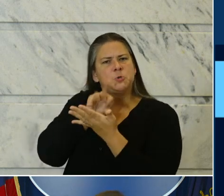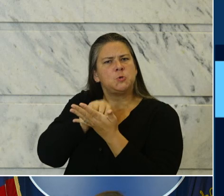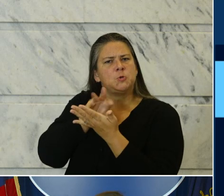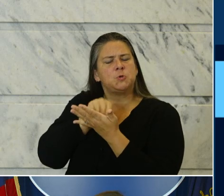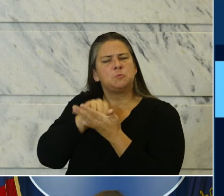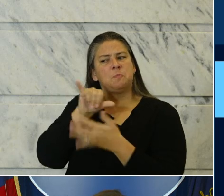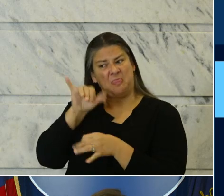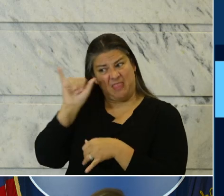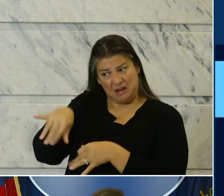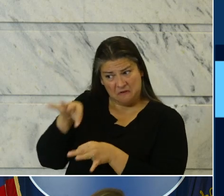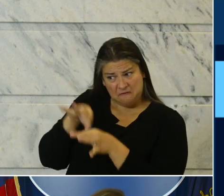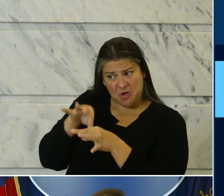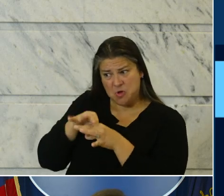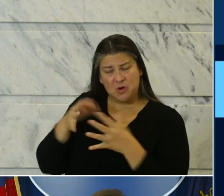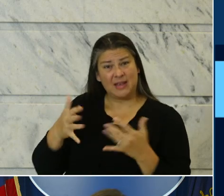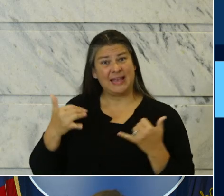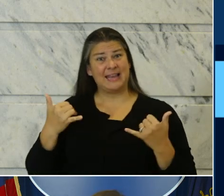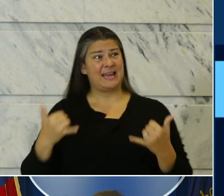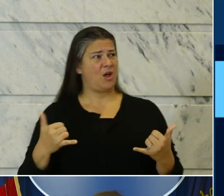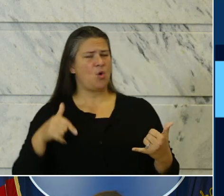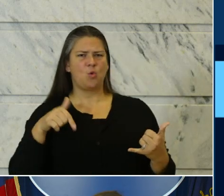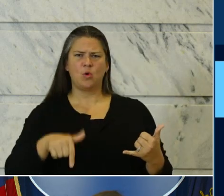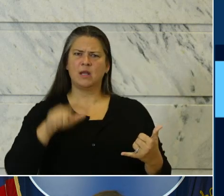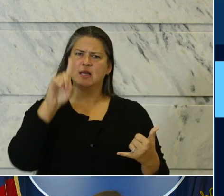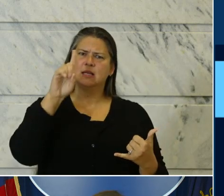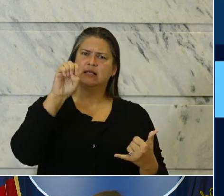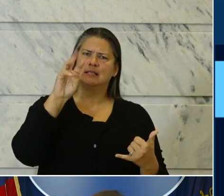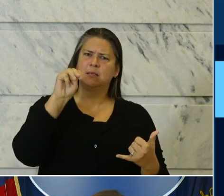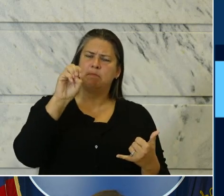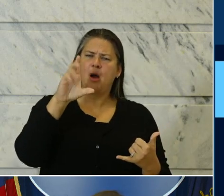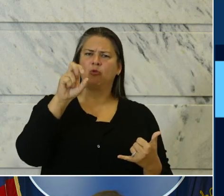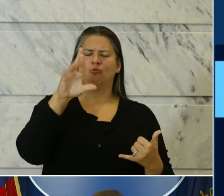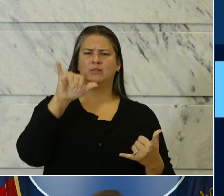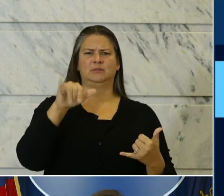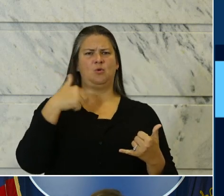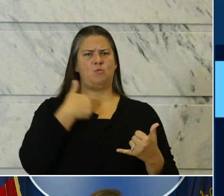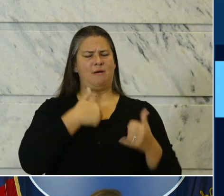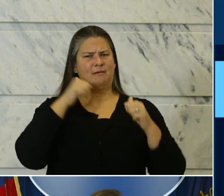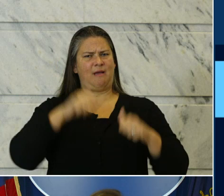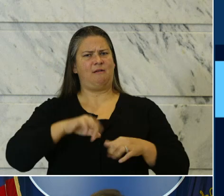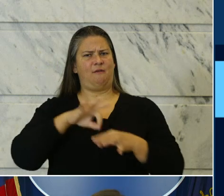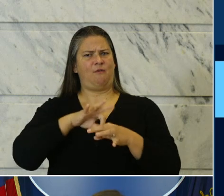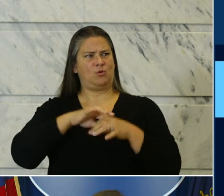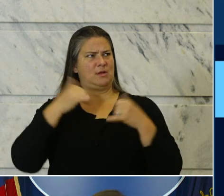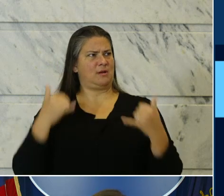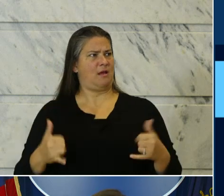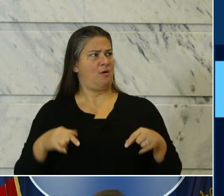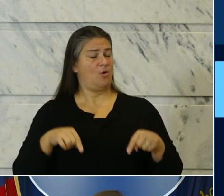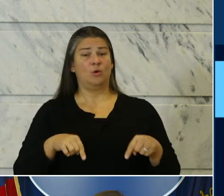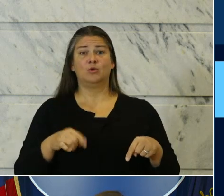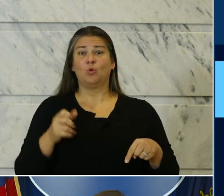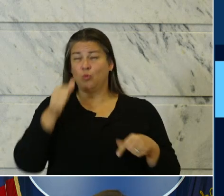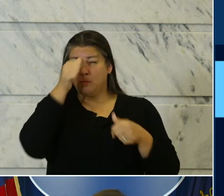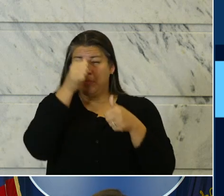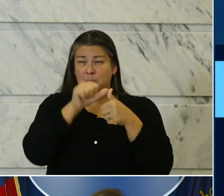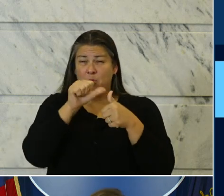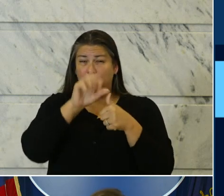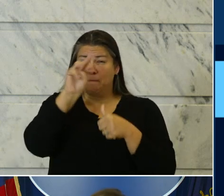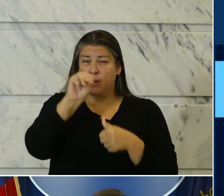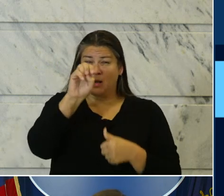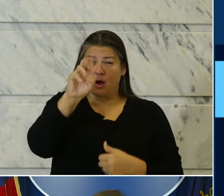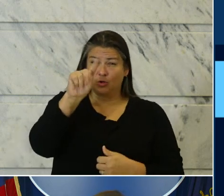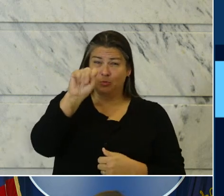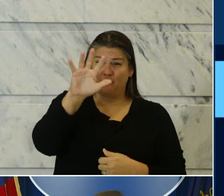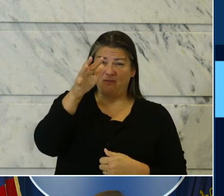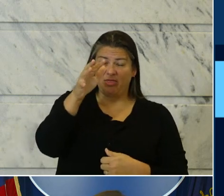in this country at a time when we have the right to vote. So, as a reminder, the deadline to register to vote is on Monday, October